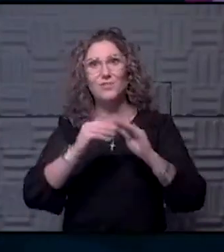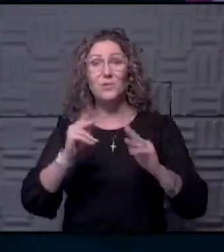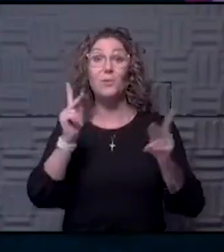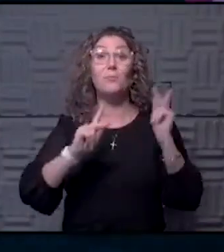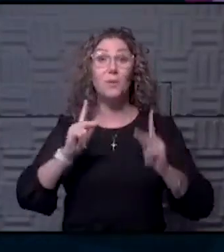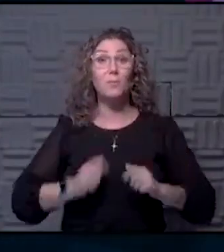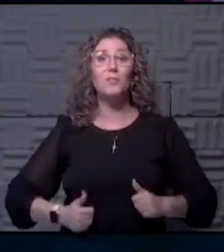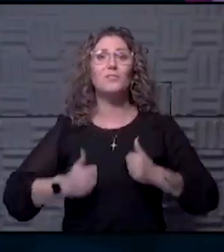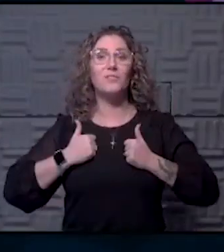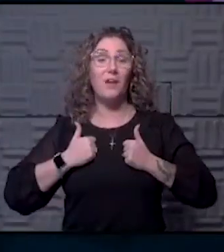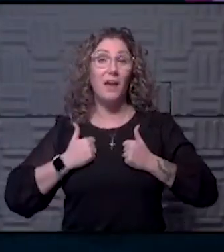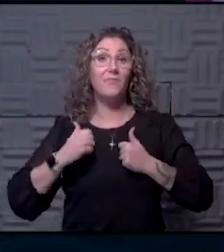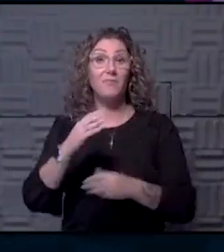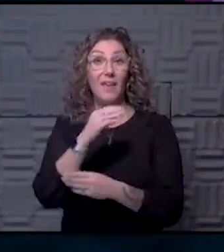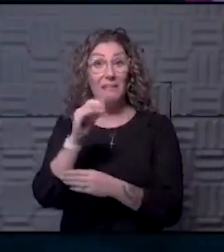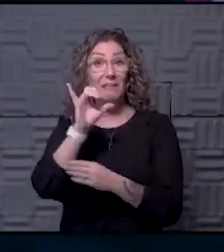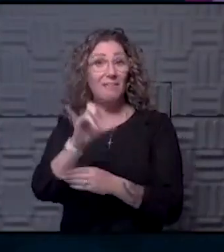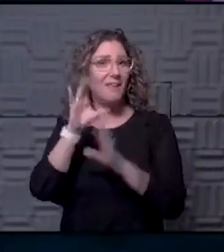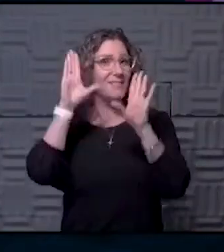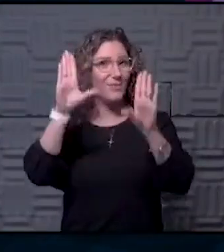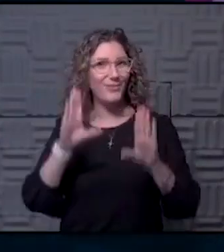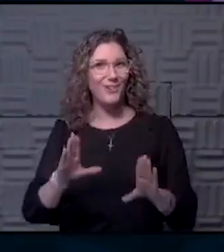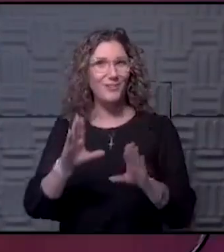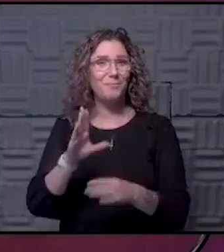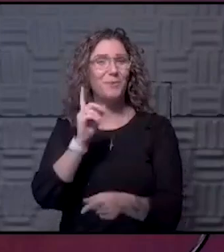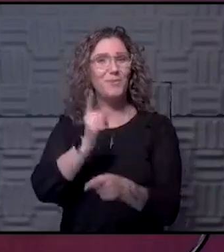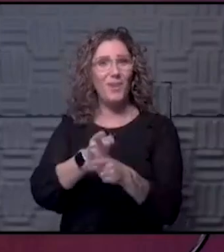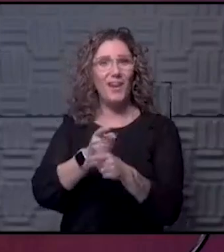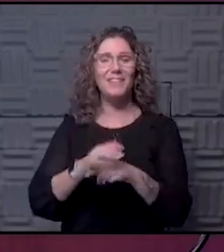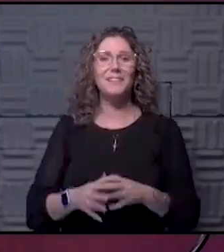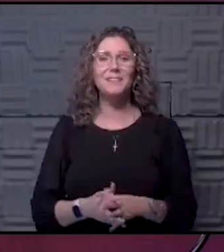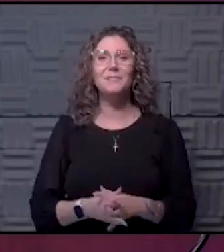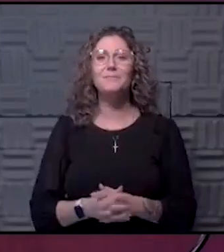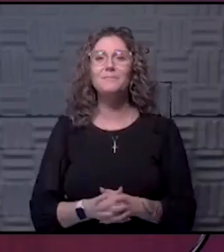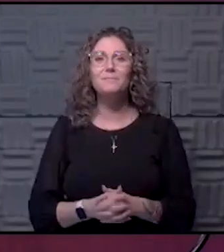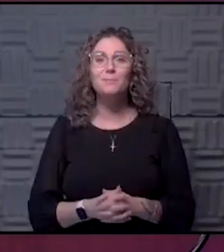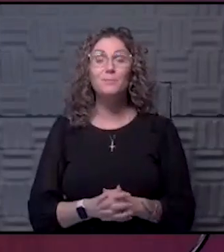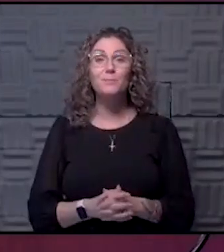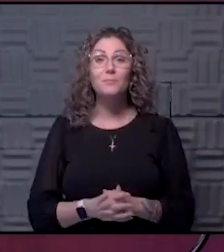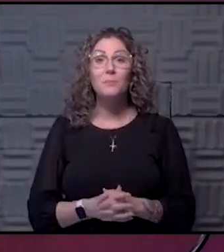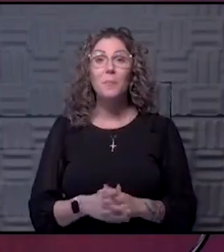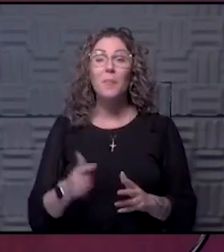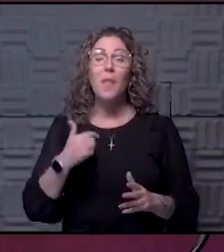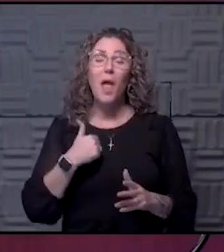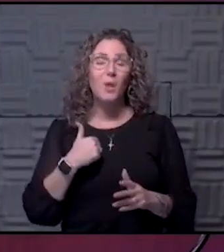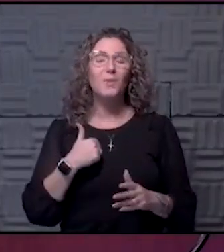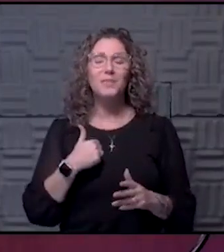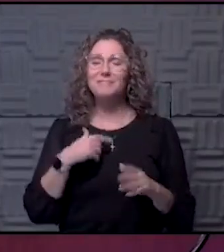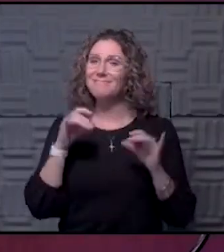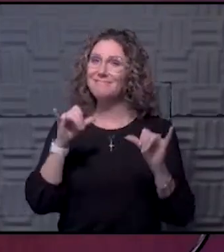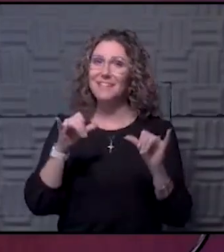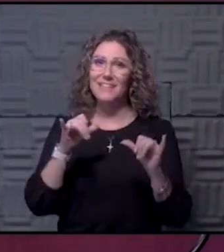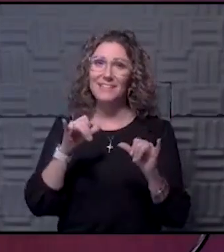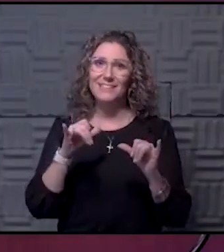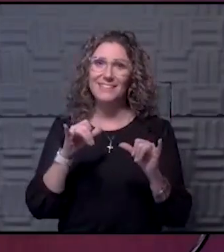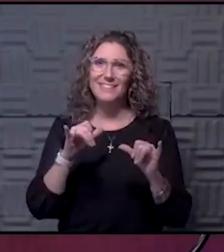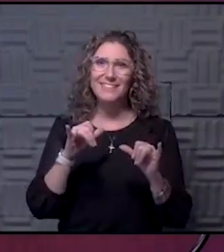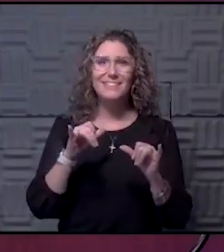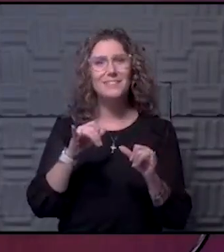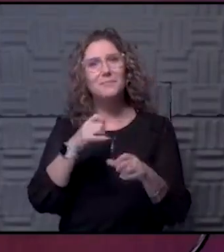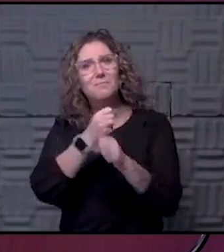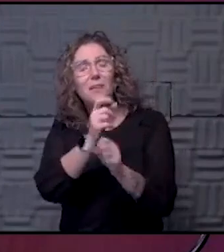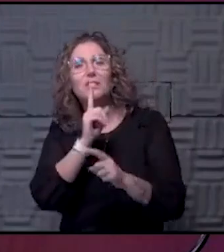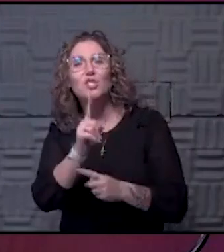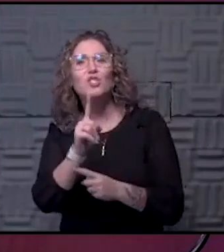survive. This is incredible, right? I love that. I would stick to check on your people, ask